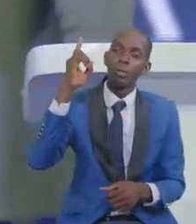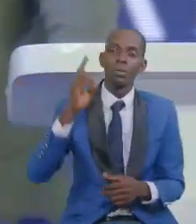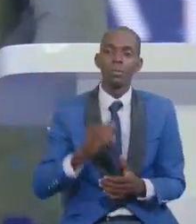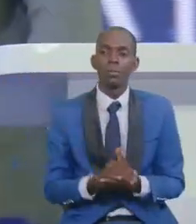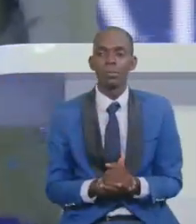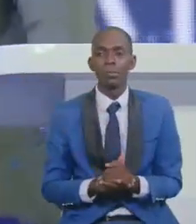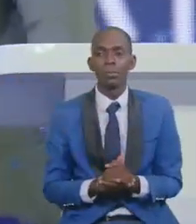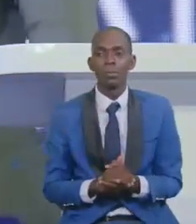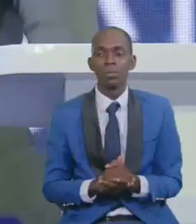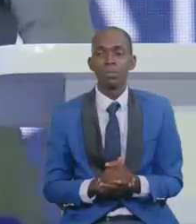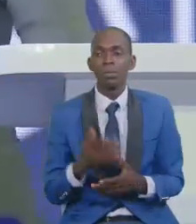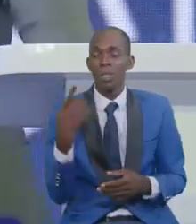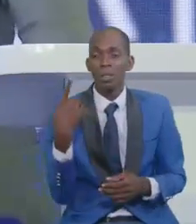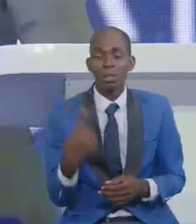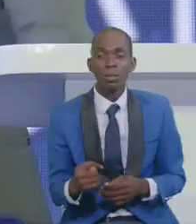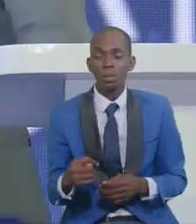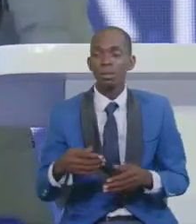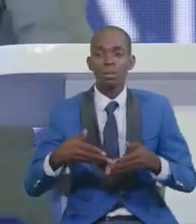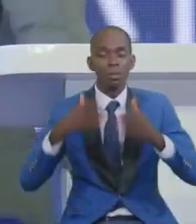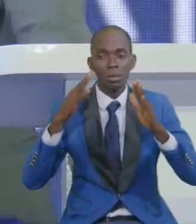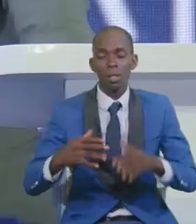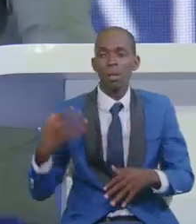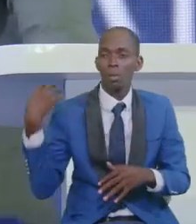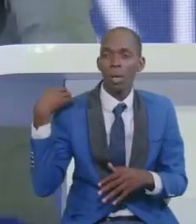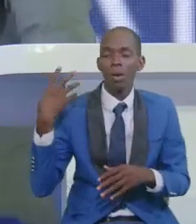the master of angels and men,